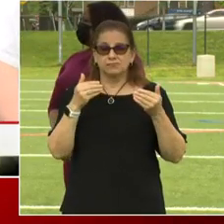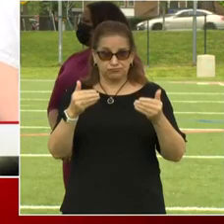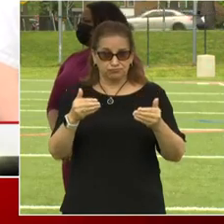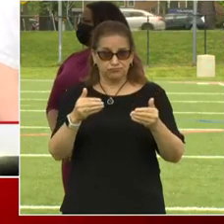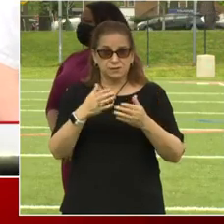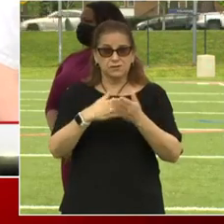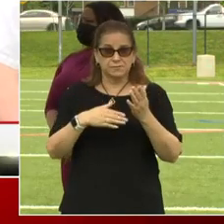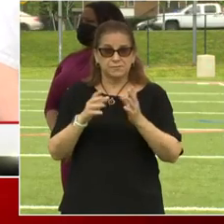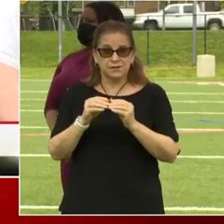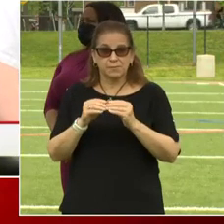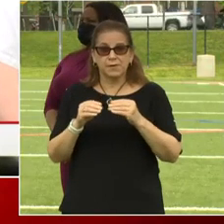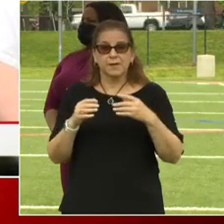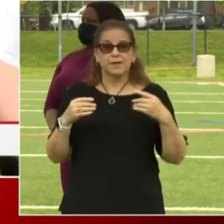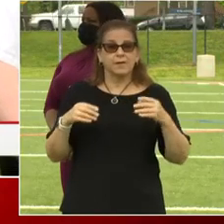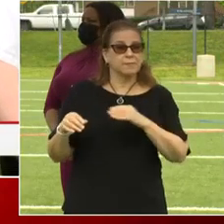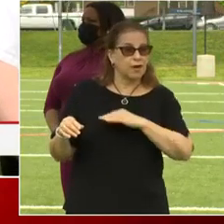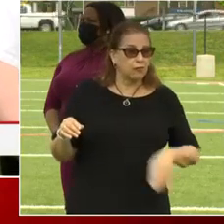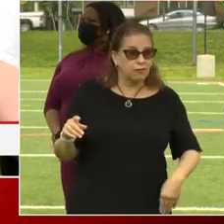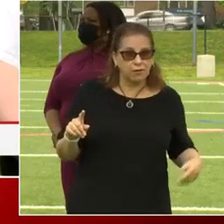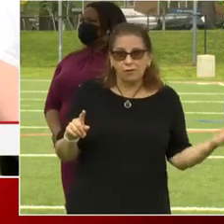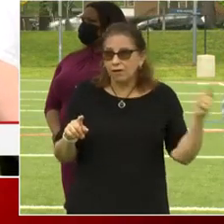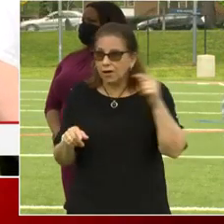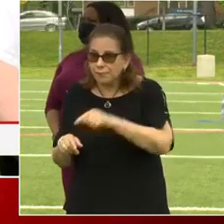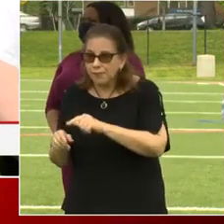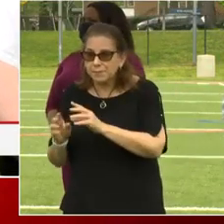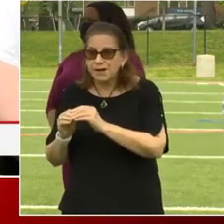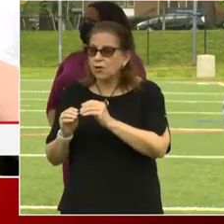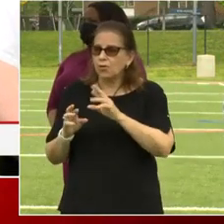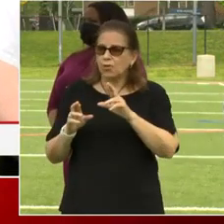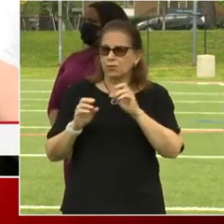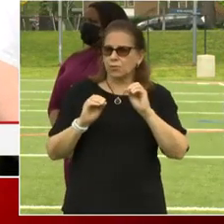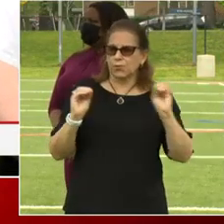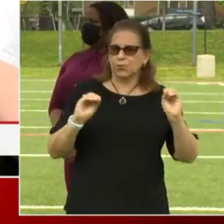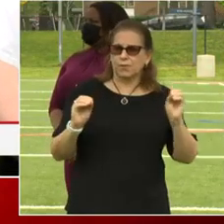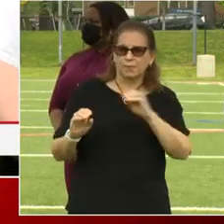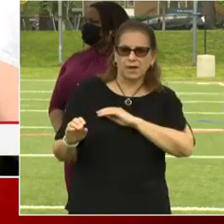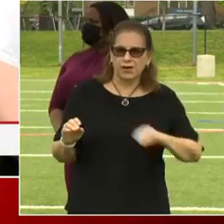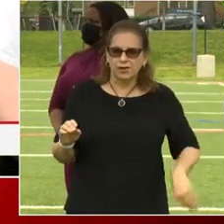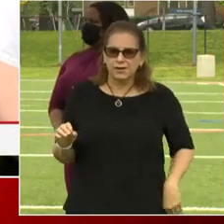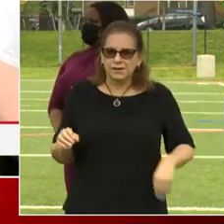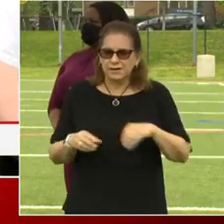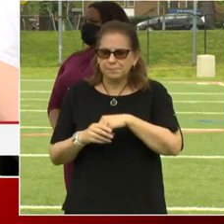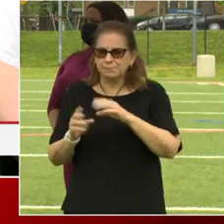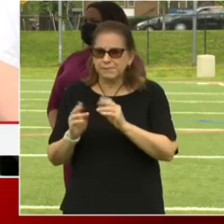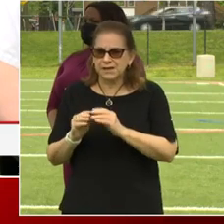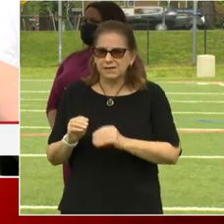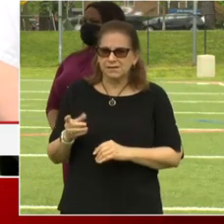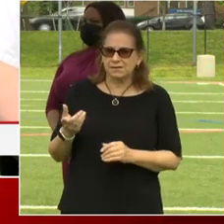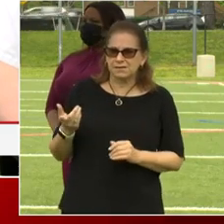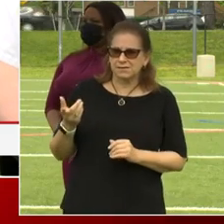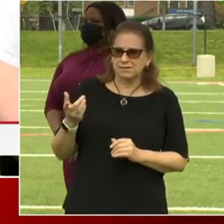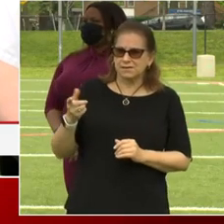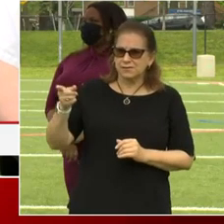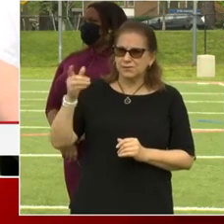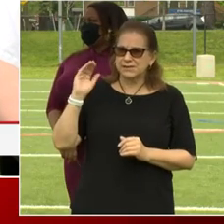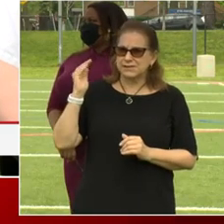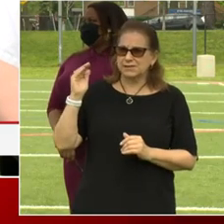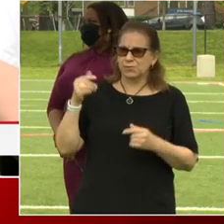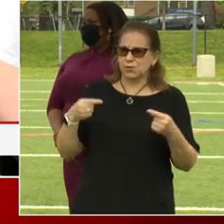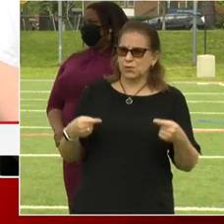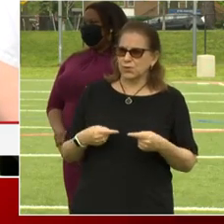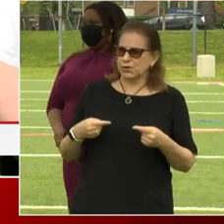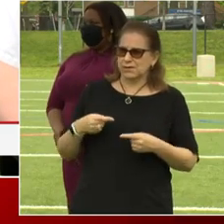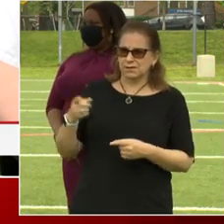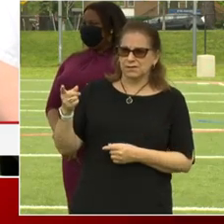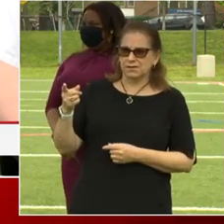was going to come or whether she wasn't going to come, and you seemed very wounded by all of this. I seemed very what? Wounded. Oh yeah, wounded totally.